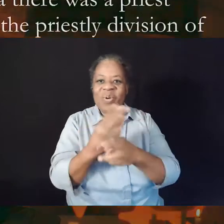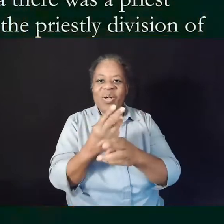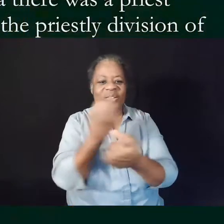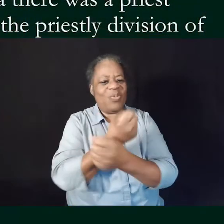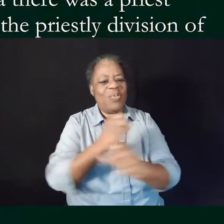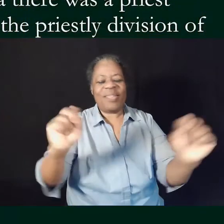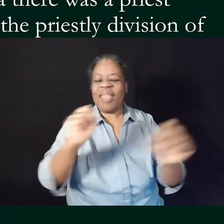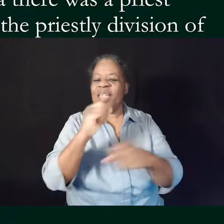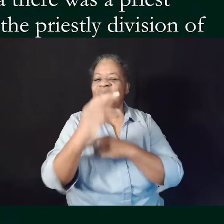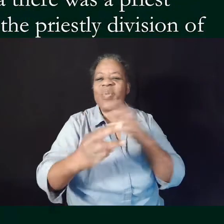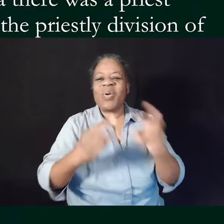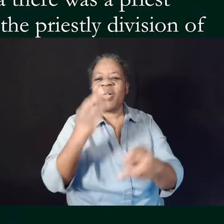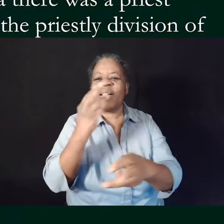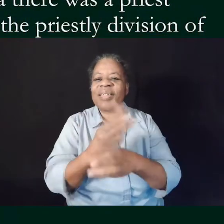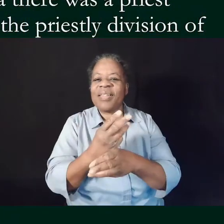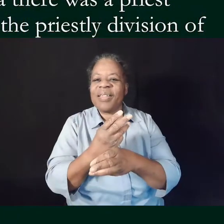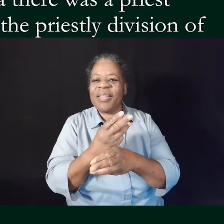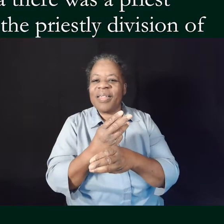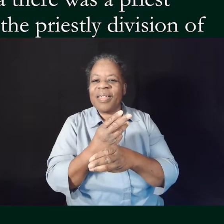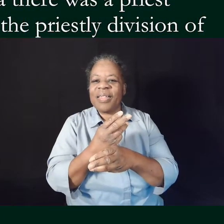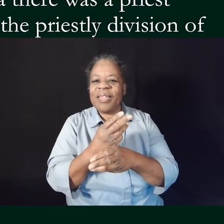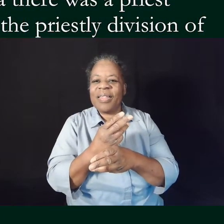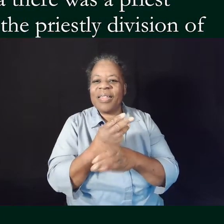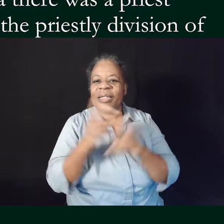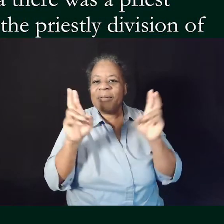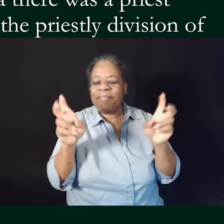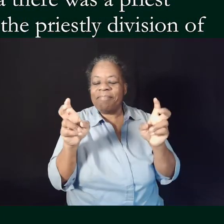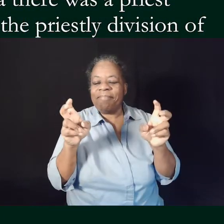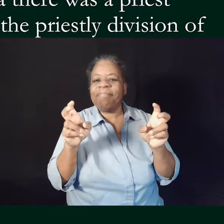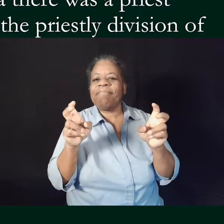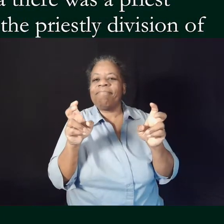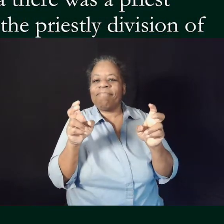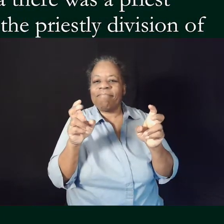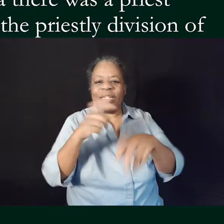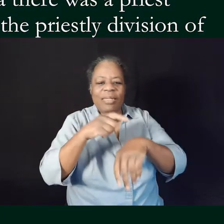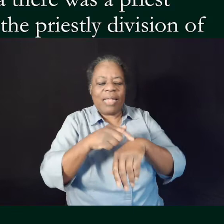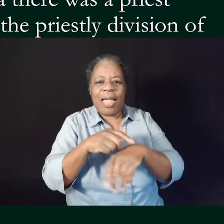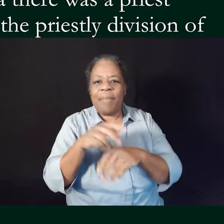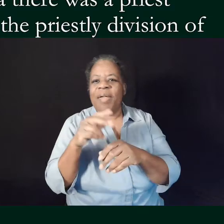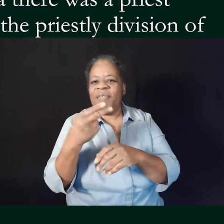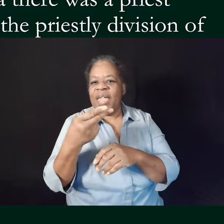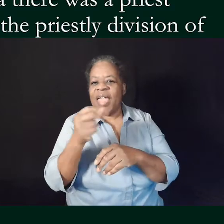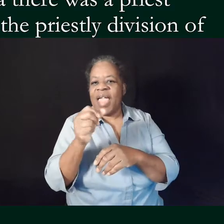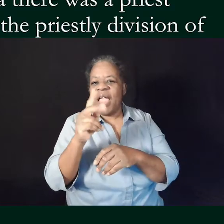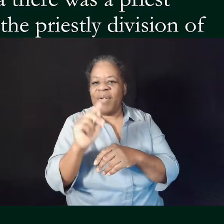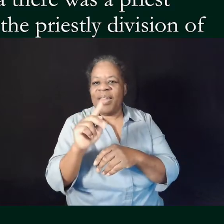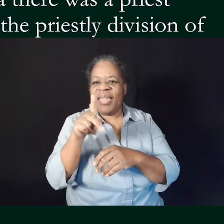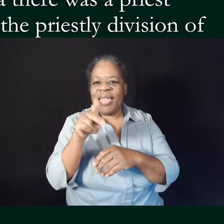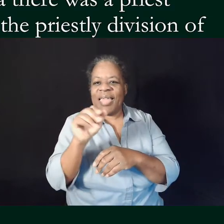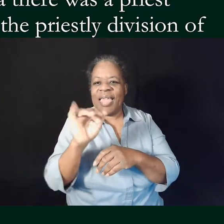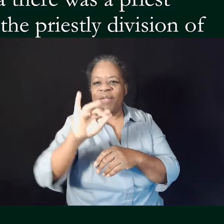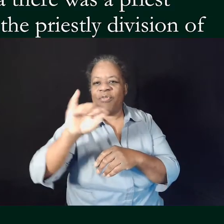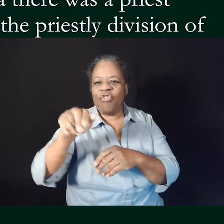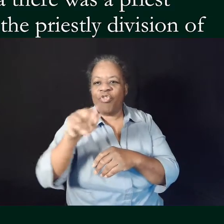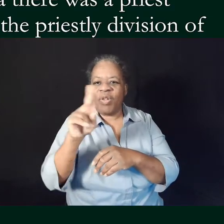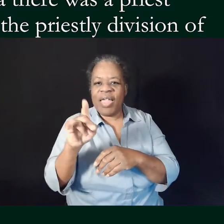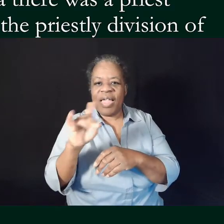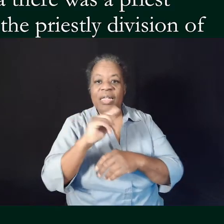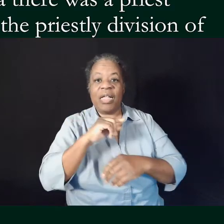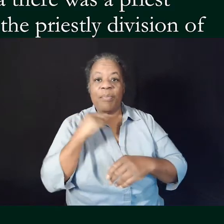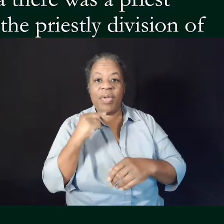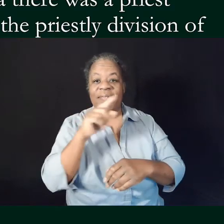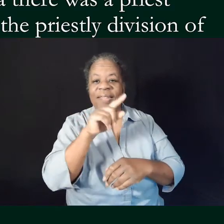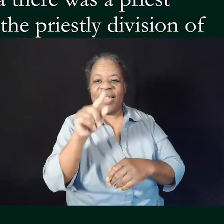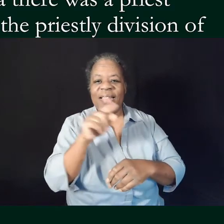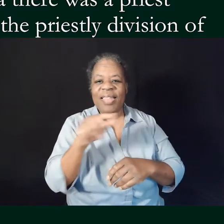world. In the time of Herod, king of Judea, there was a priest named Zechariah who belonged to the priestly division